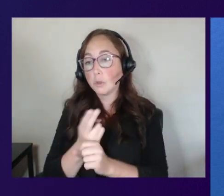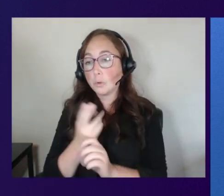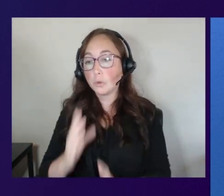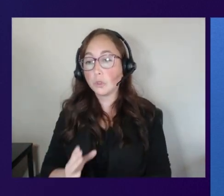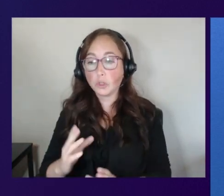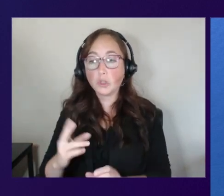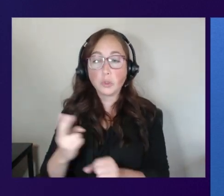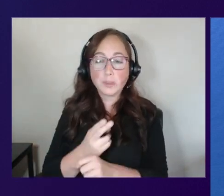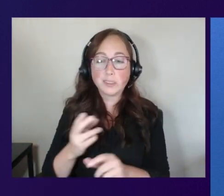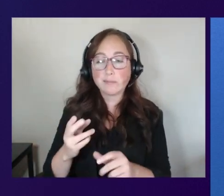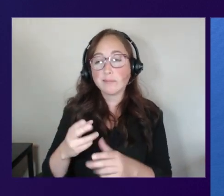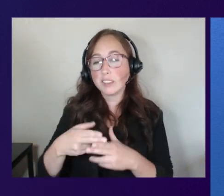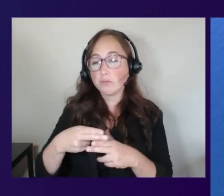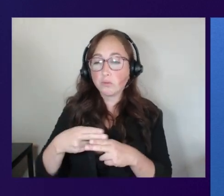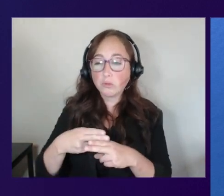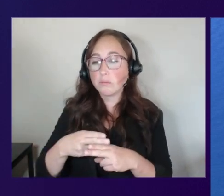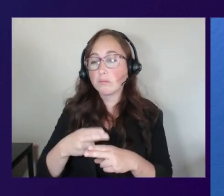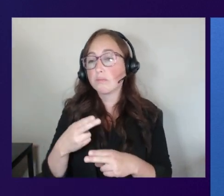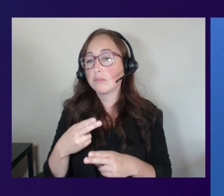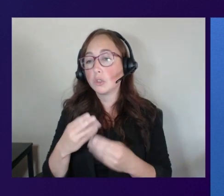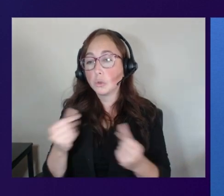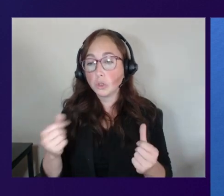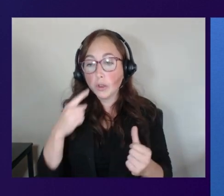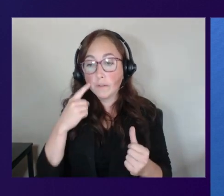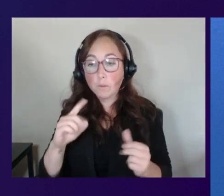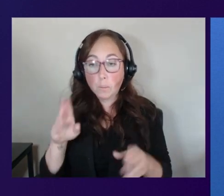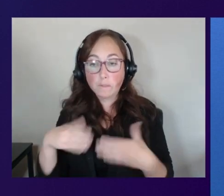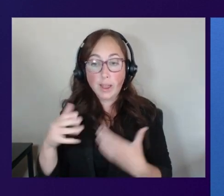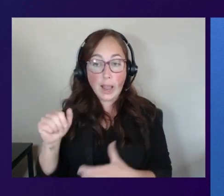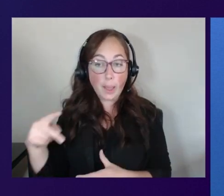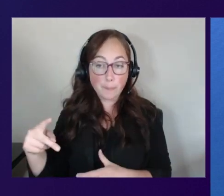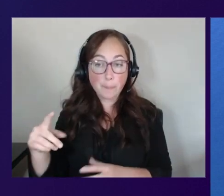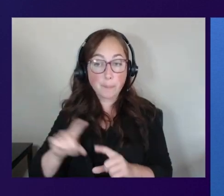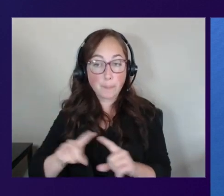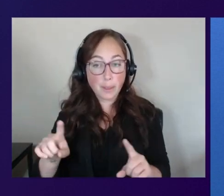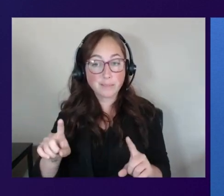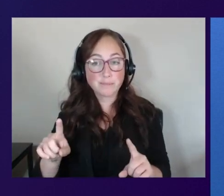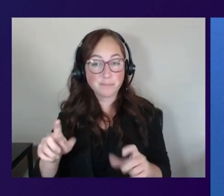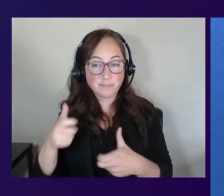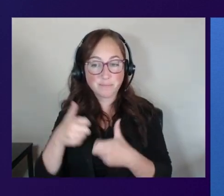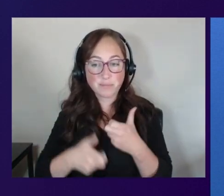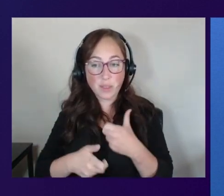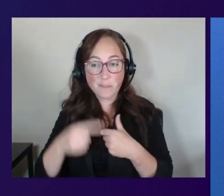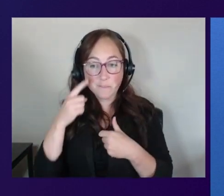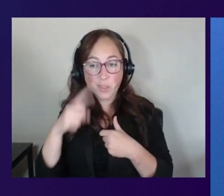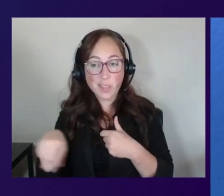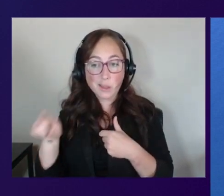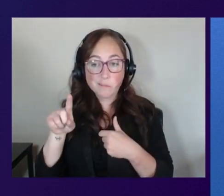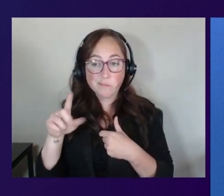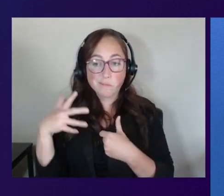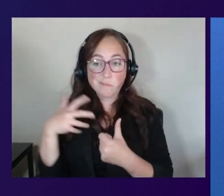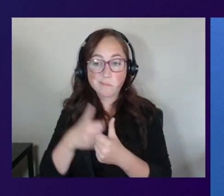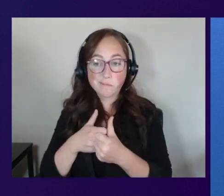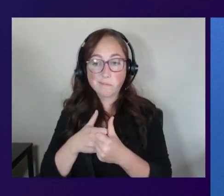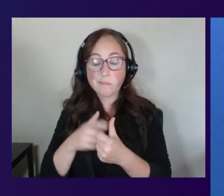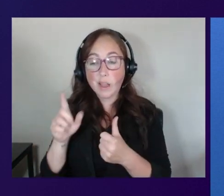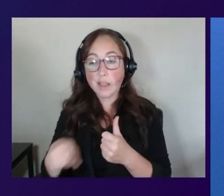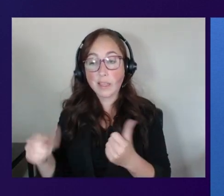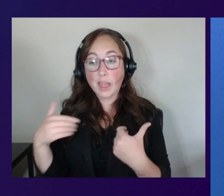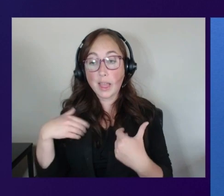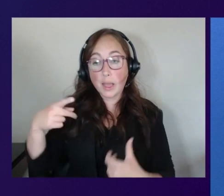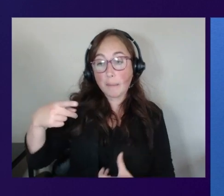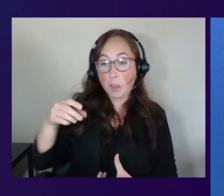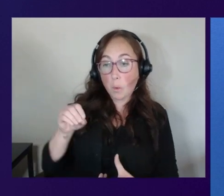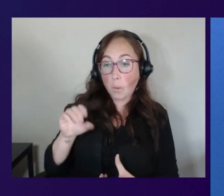solution with multi-user to provide the application, but it was difficult for them to do upgrades. They did a POC with us, got it working